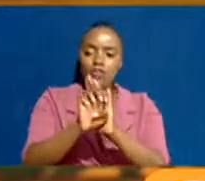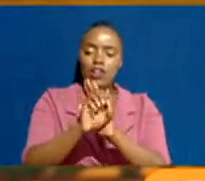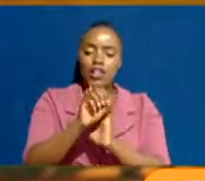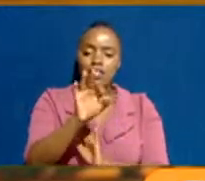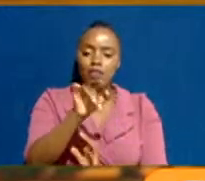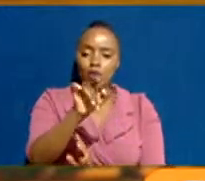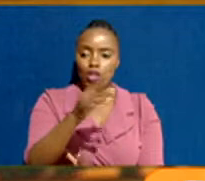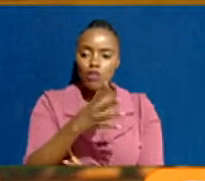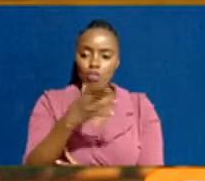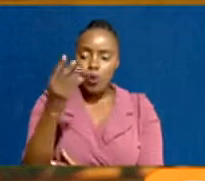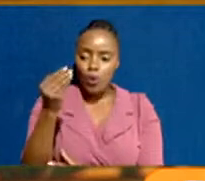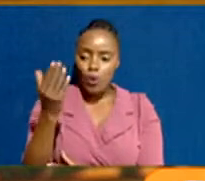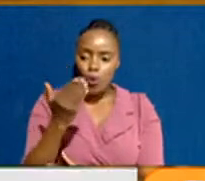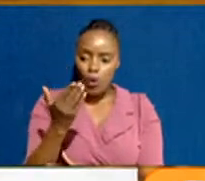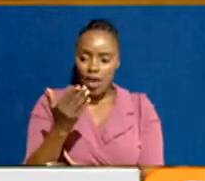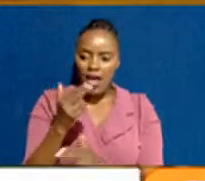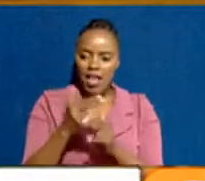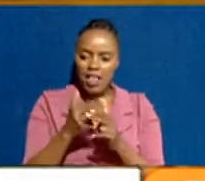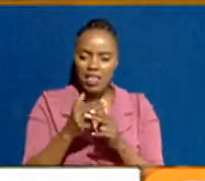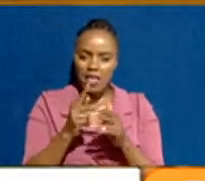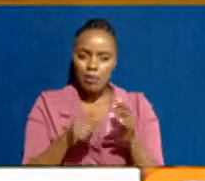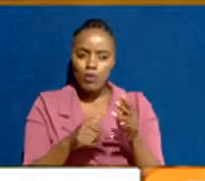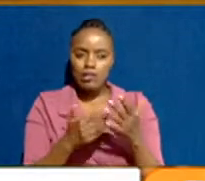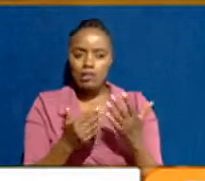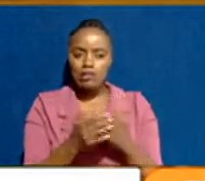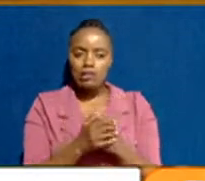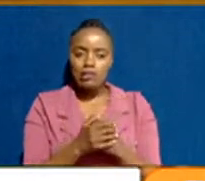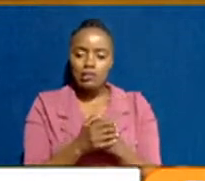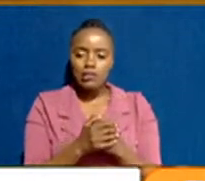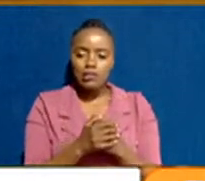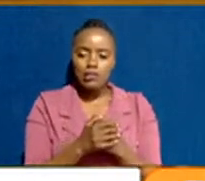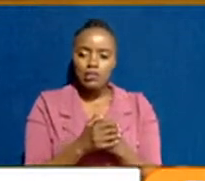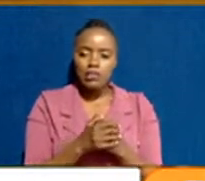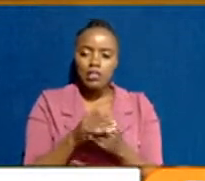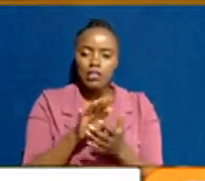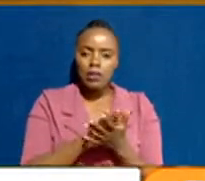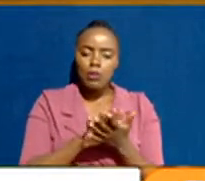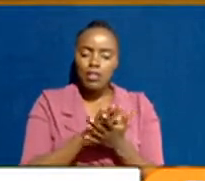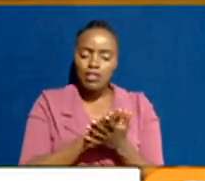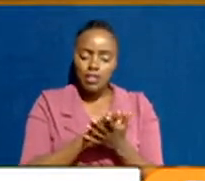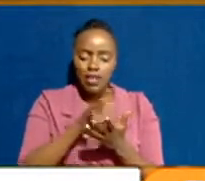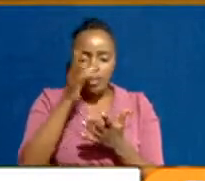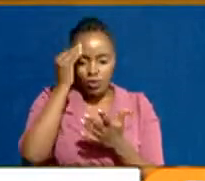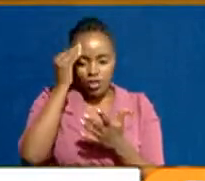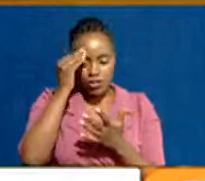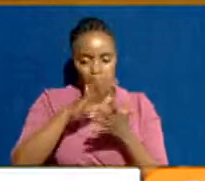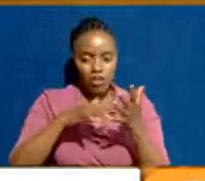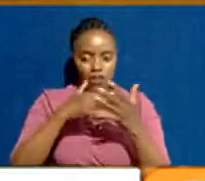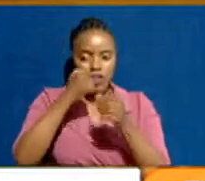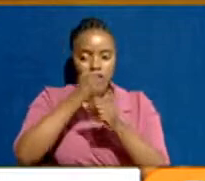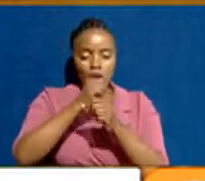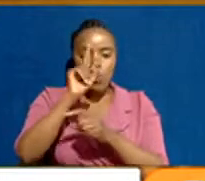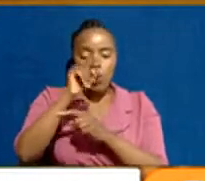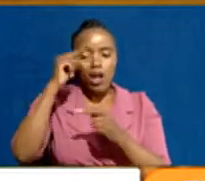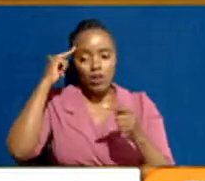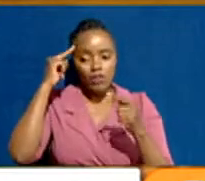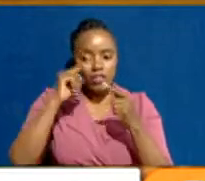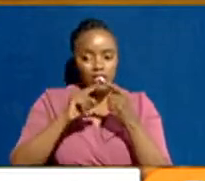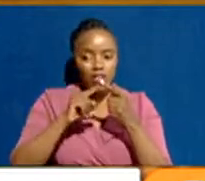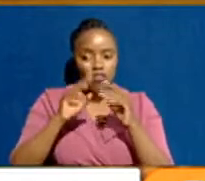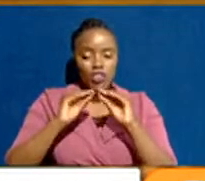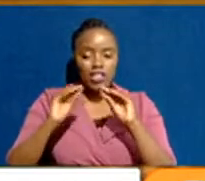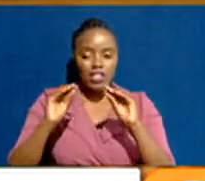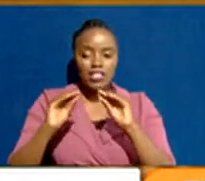to, they call it the basic education framework. And one of the objectives for